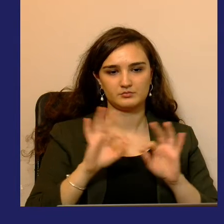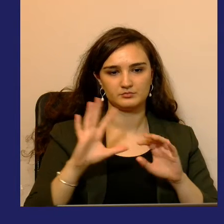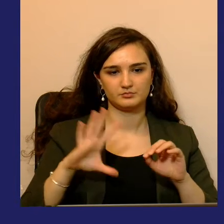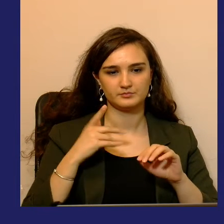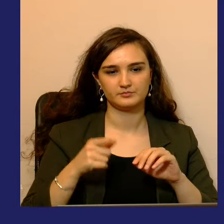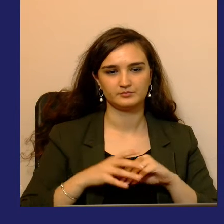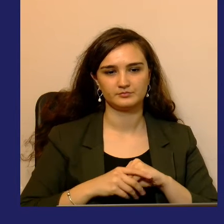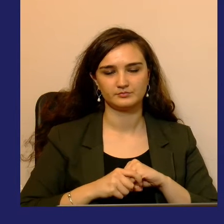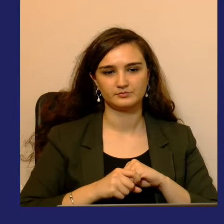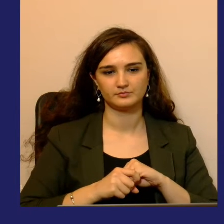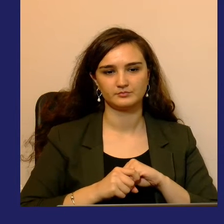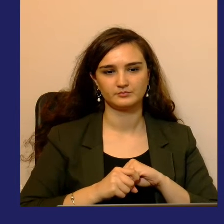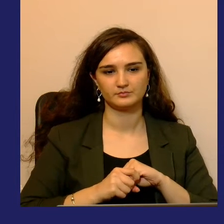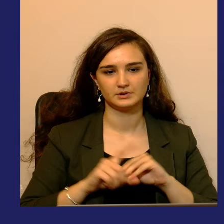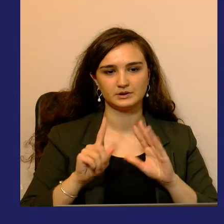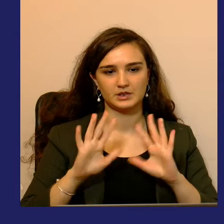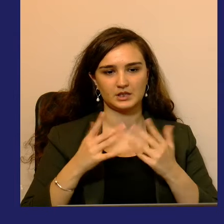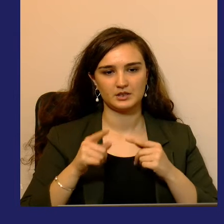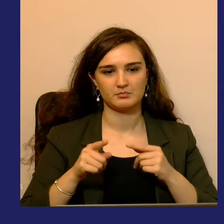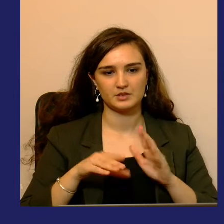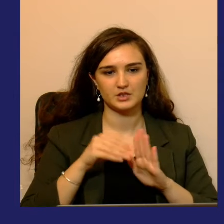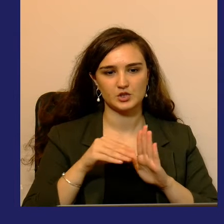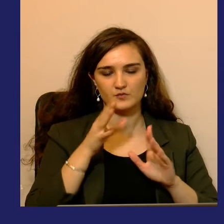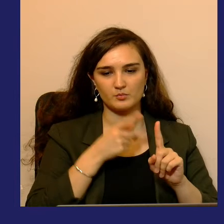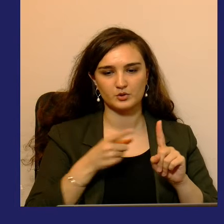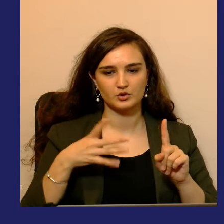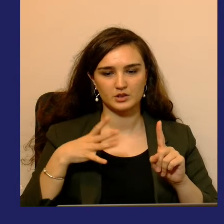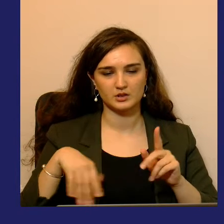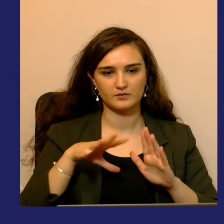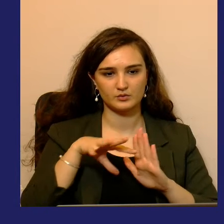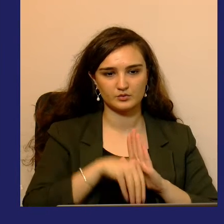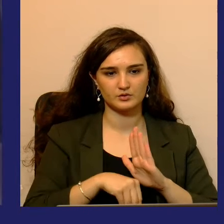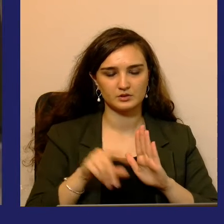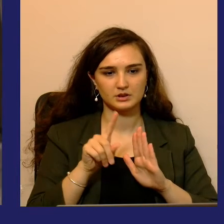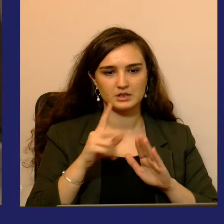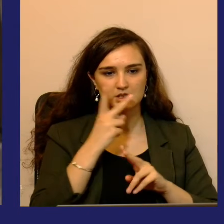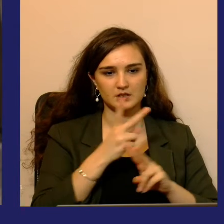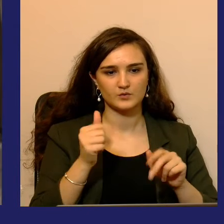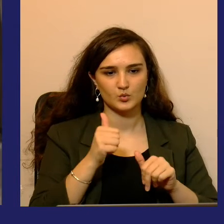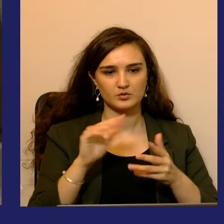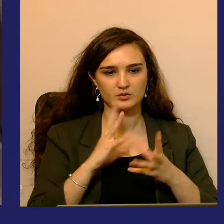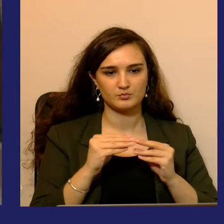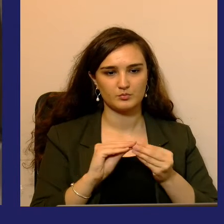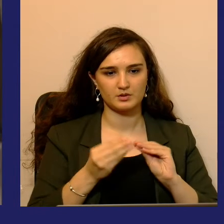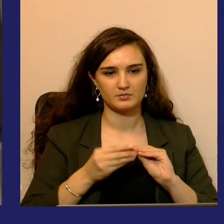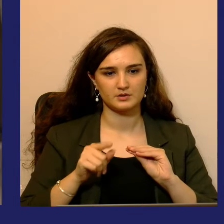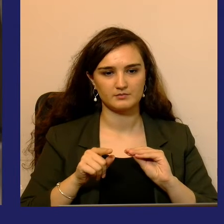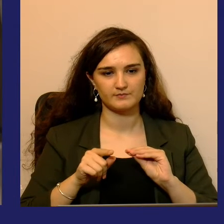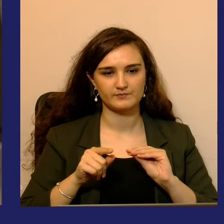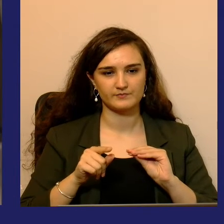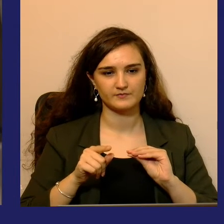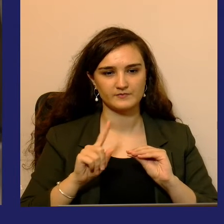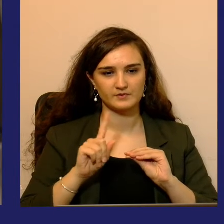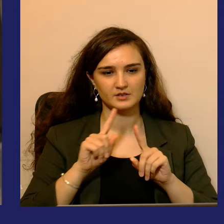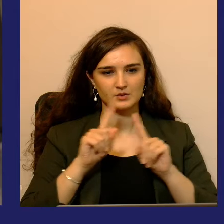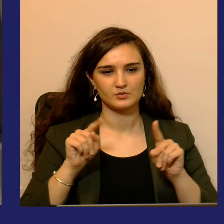what's happening during the election, and what are you seeing as the primary problems there, especially in the COVID, with the COVID budgets that have